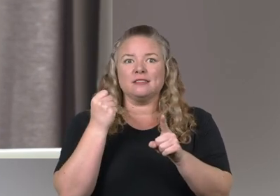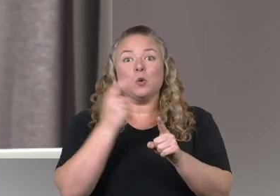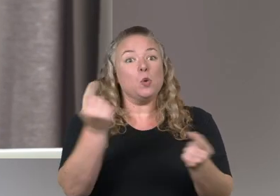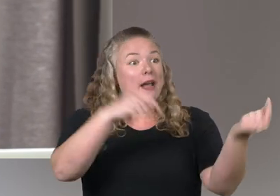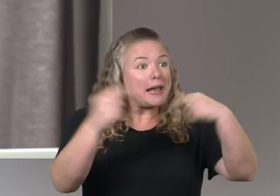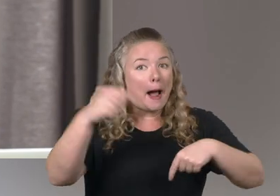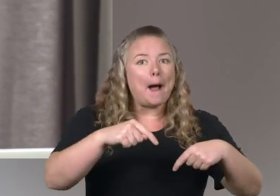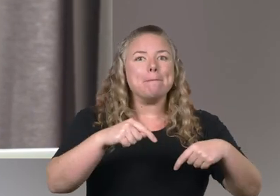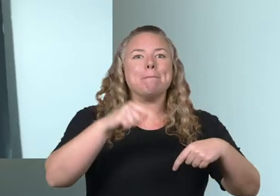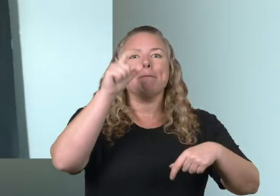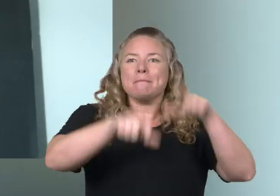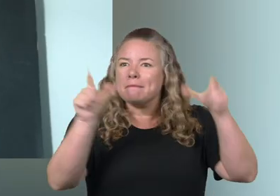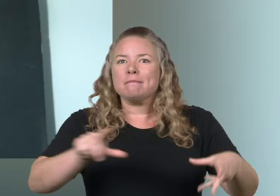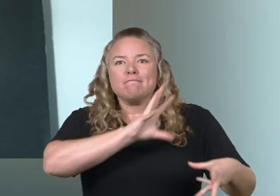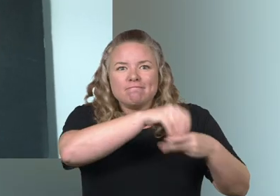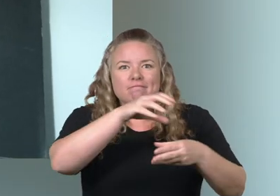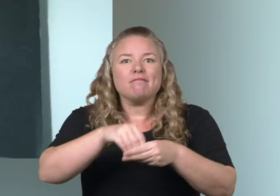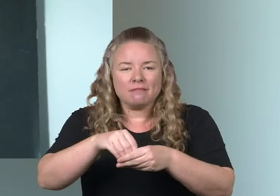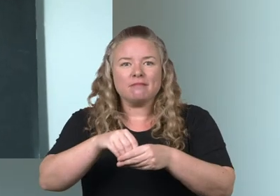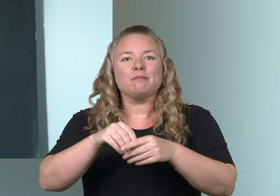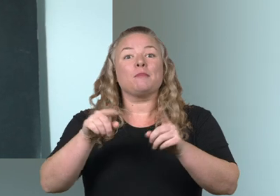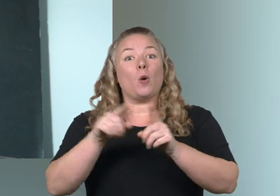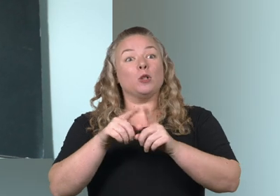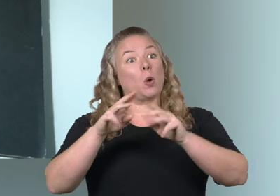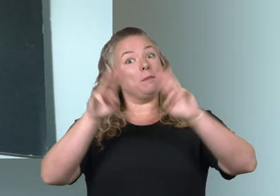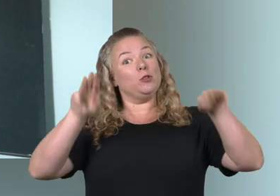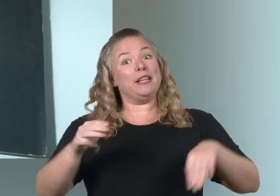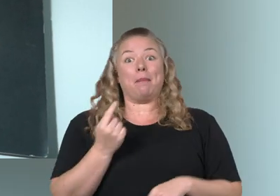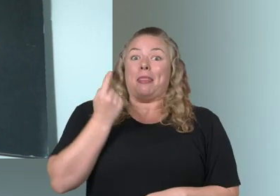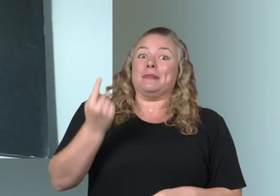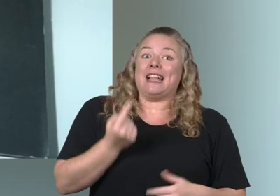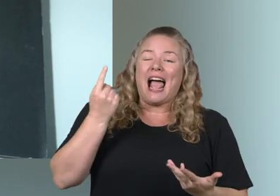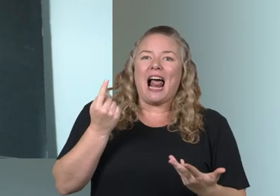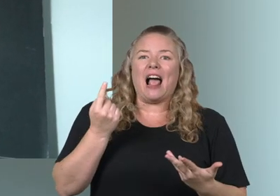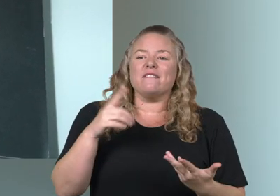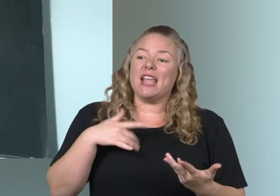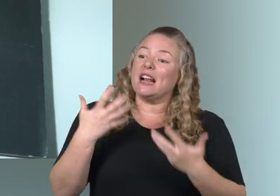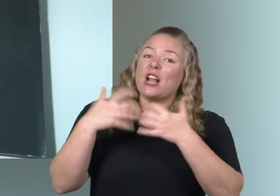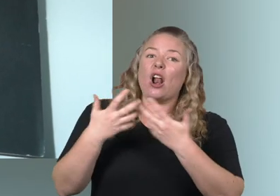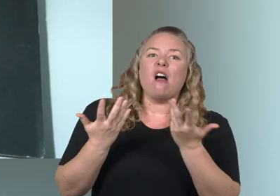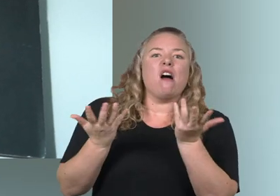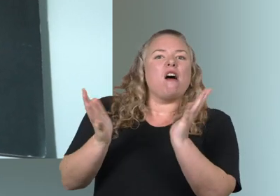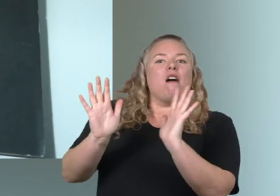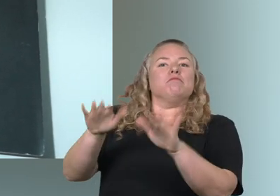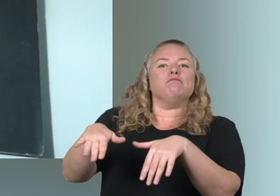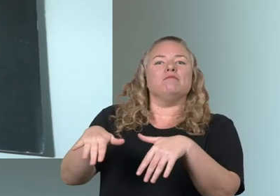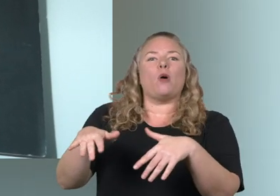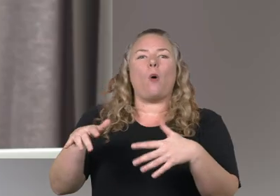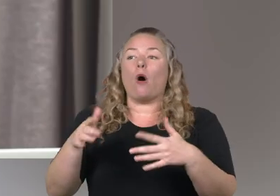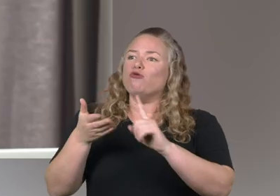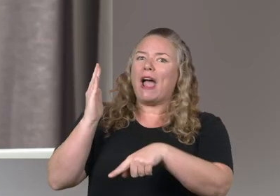coming to the museum, but also on how the museum was